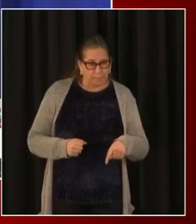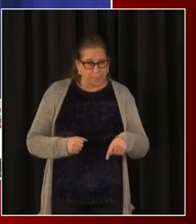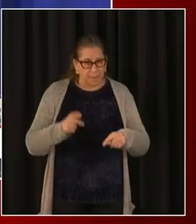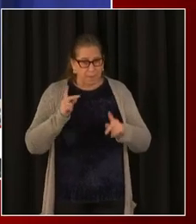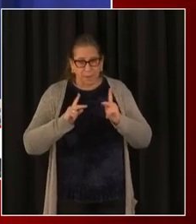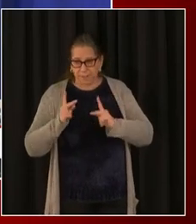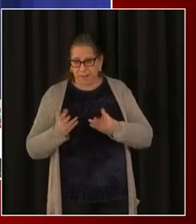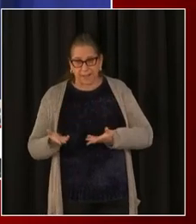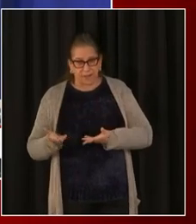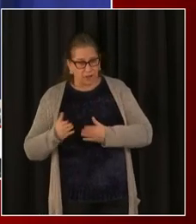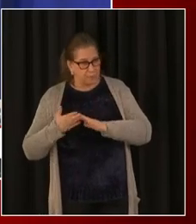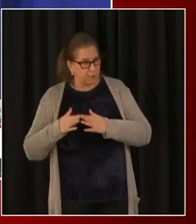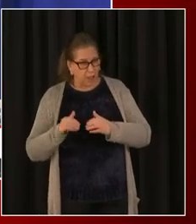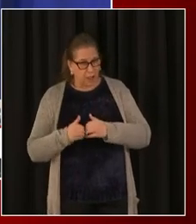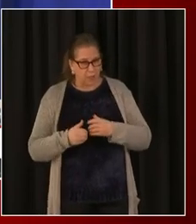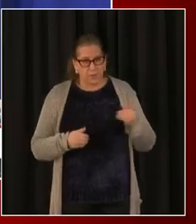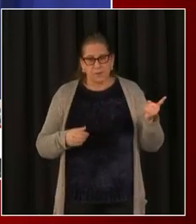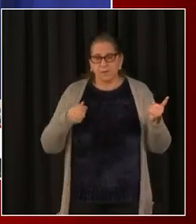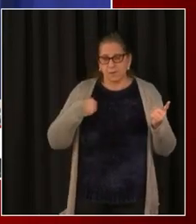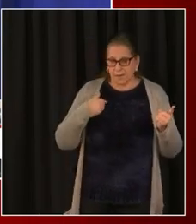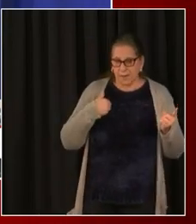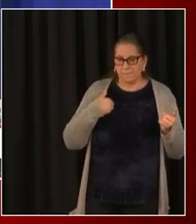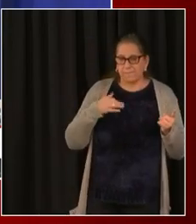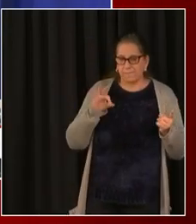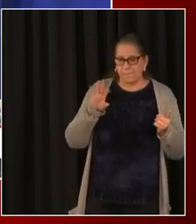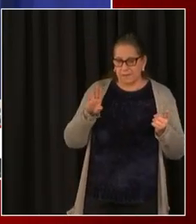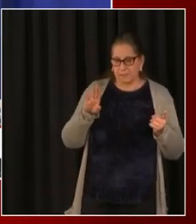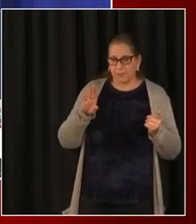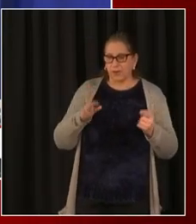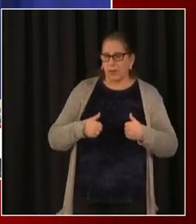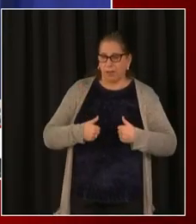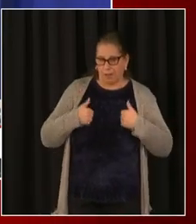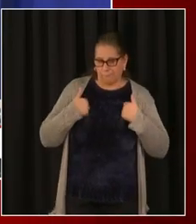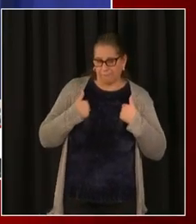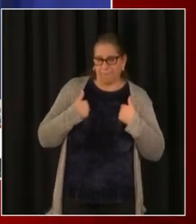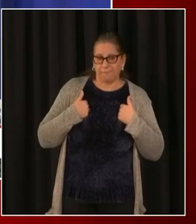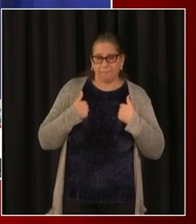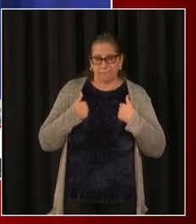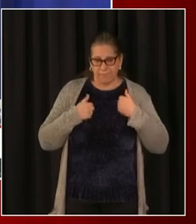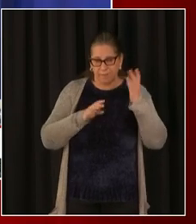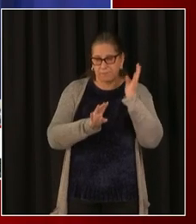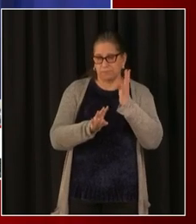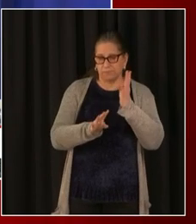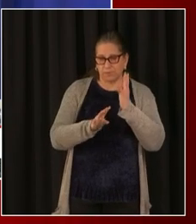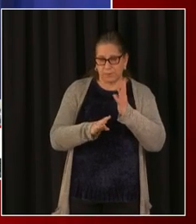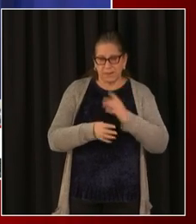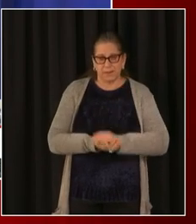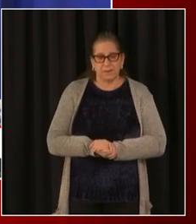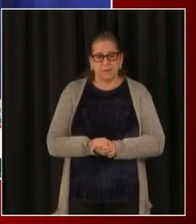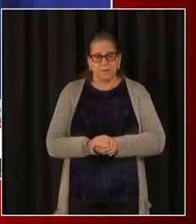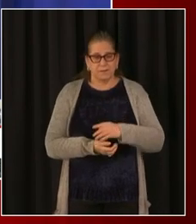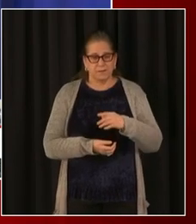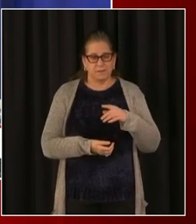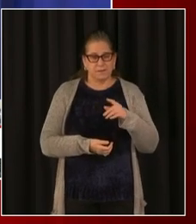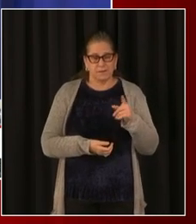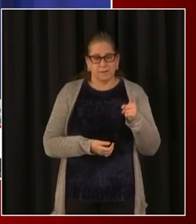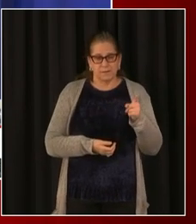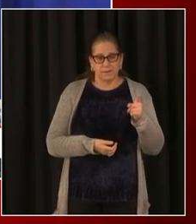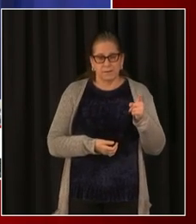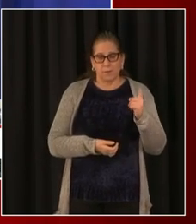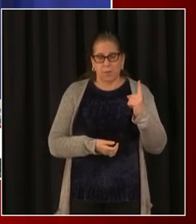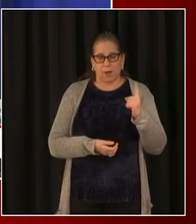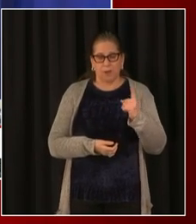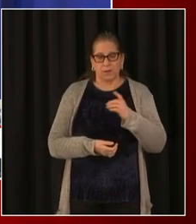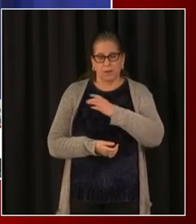I did a Facebook Live, I guess a couple of days ago, with one of the council members, just kind of discussing some of